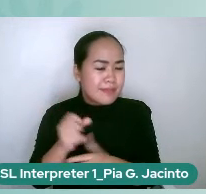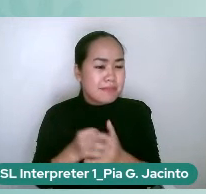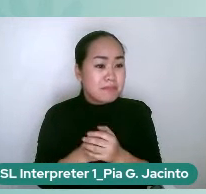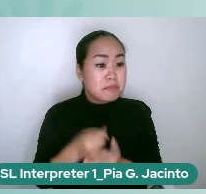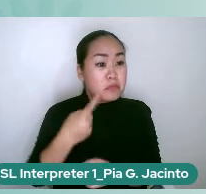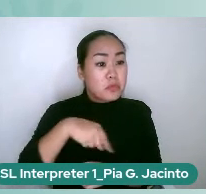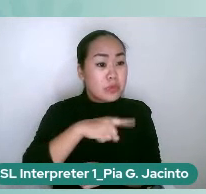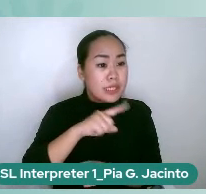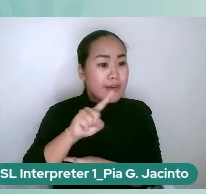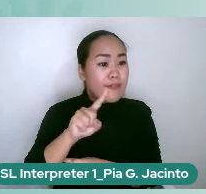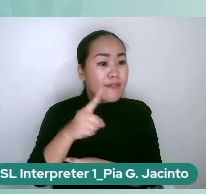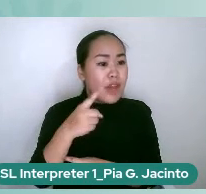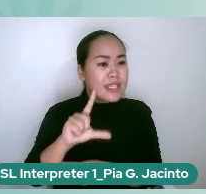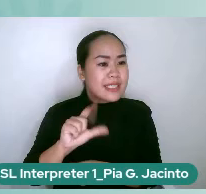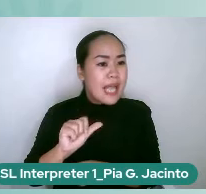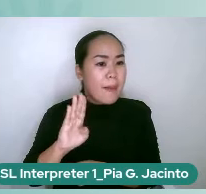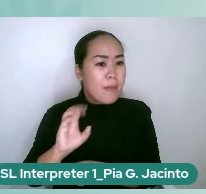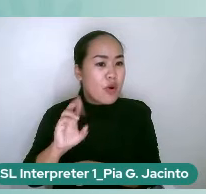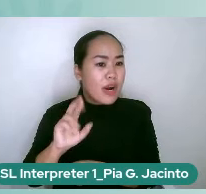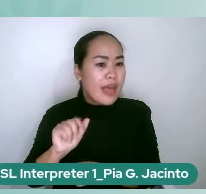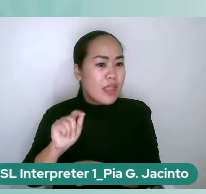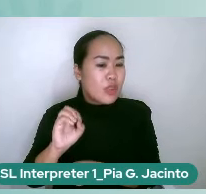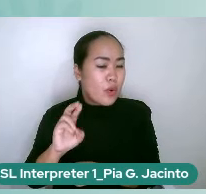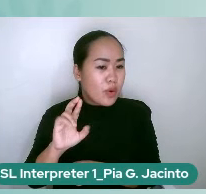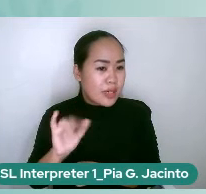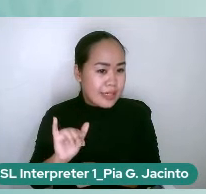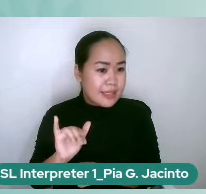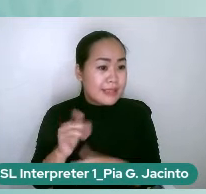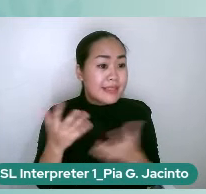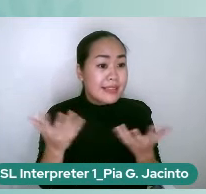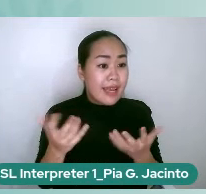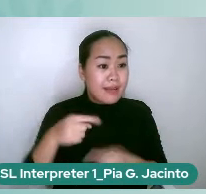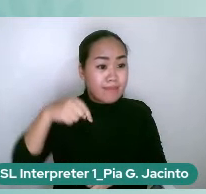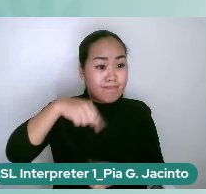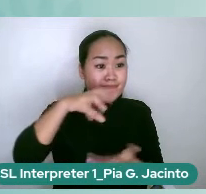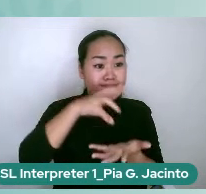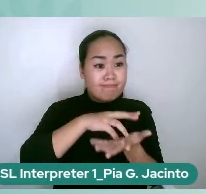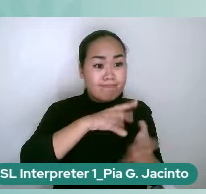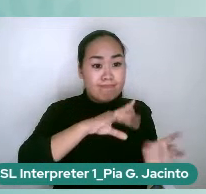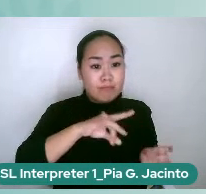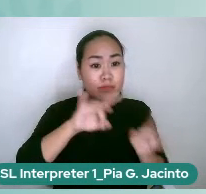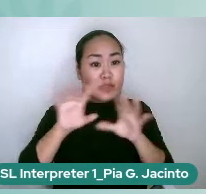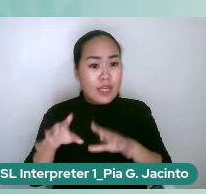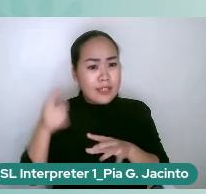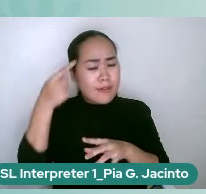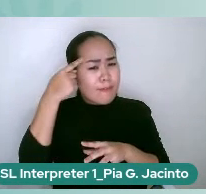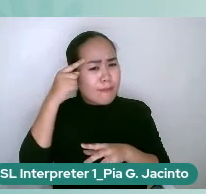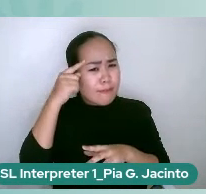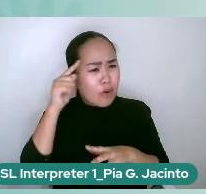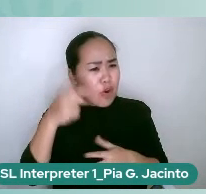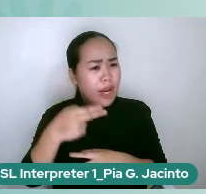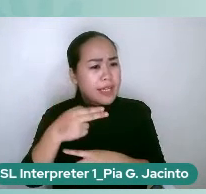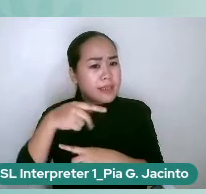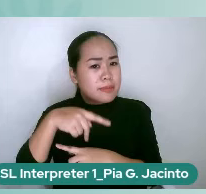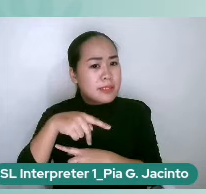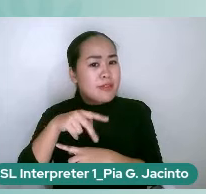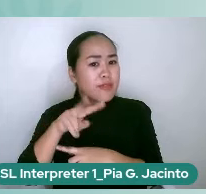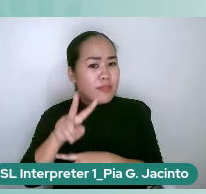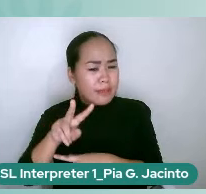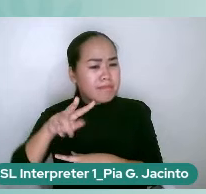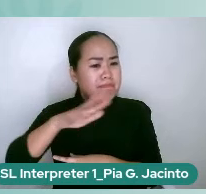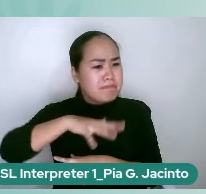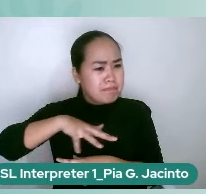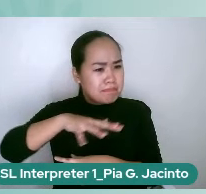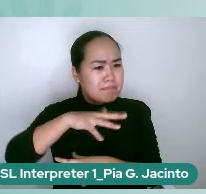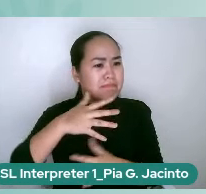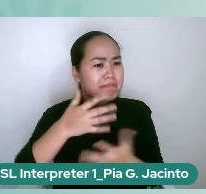for self-collection for HPV testing, and we've been involved in projects in a number of countries around the region.